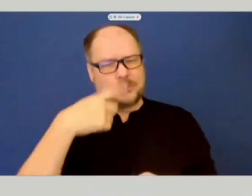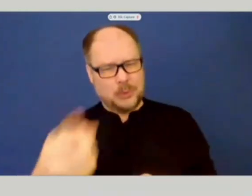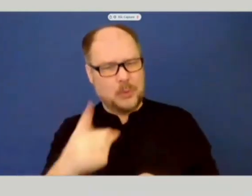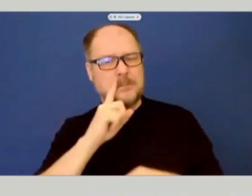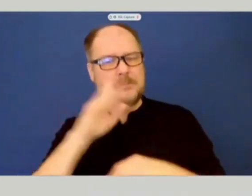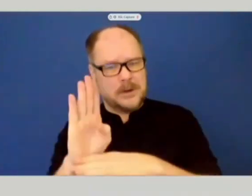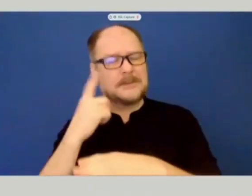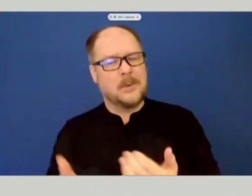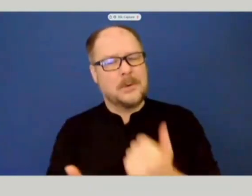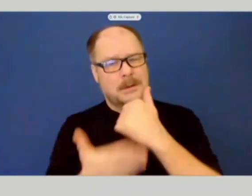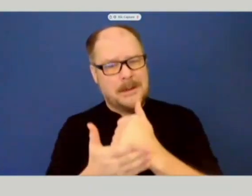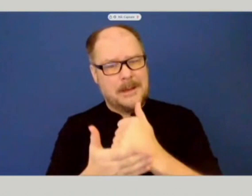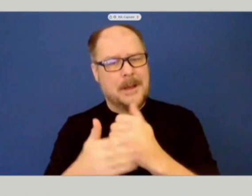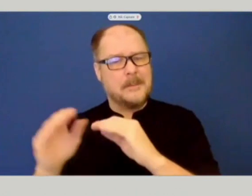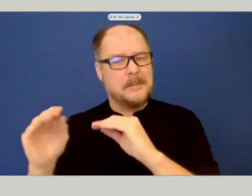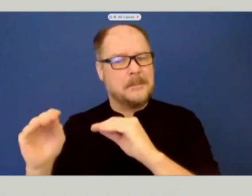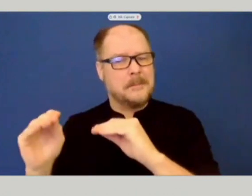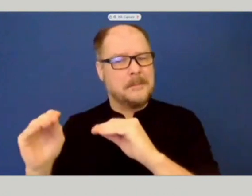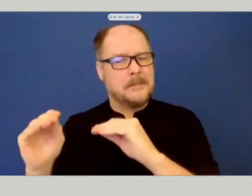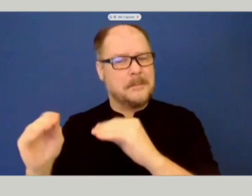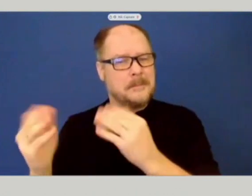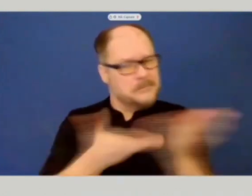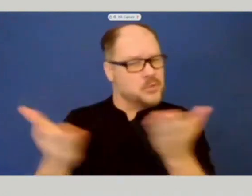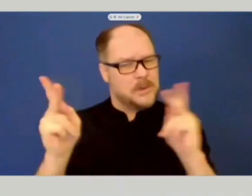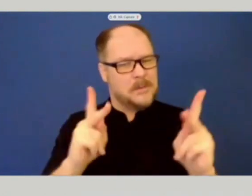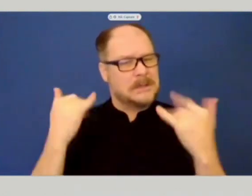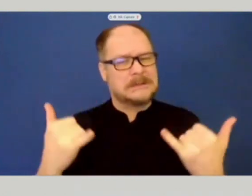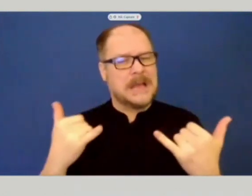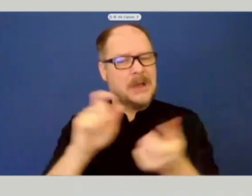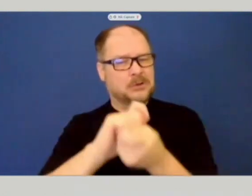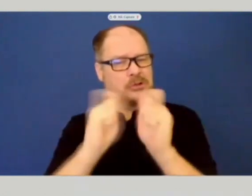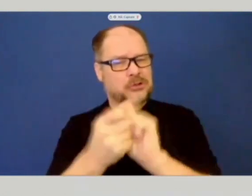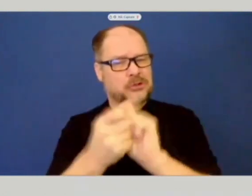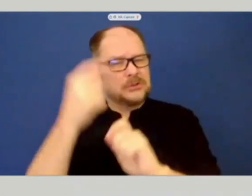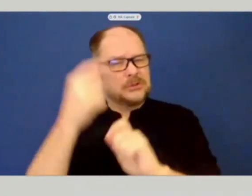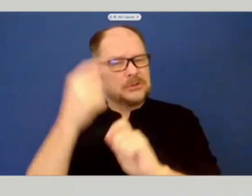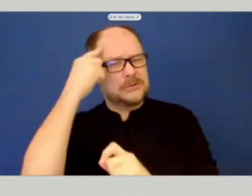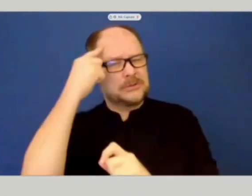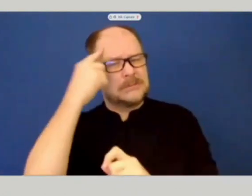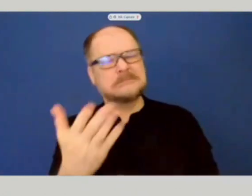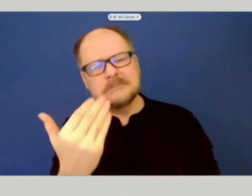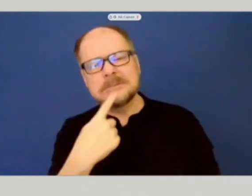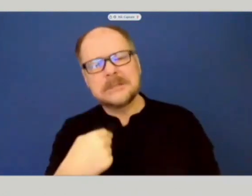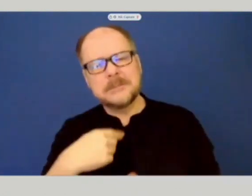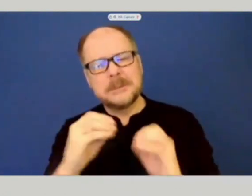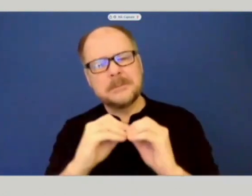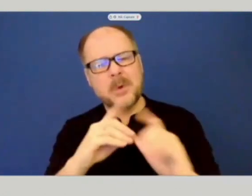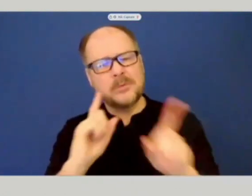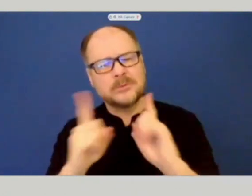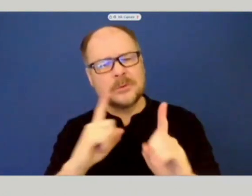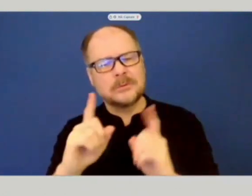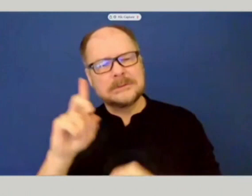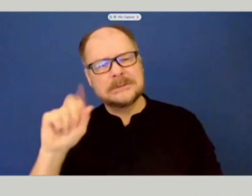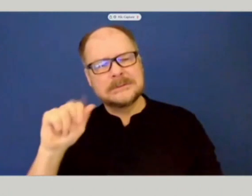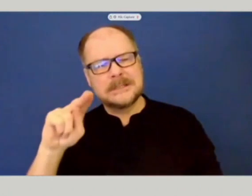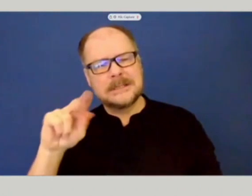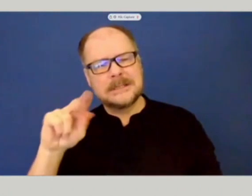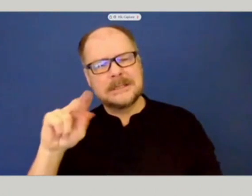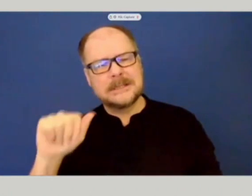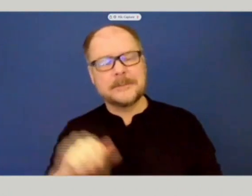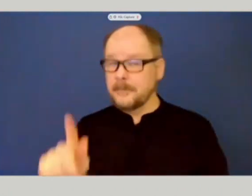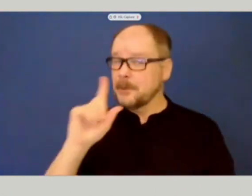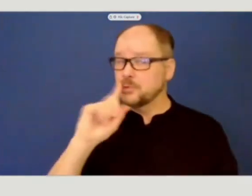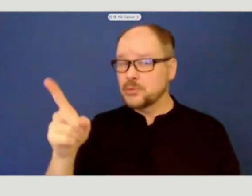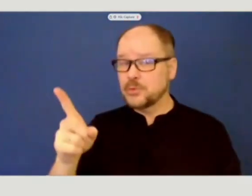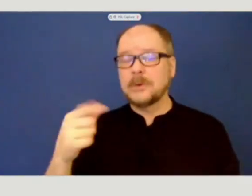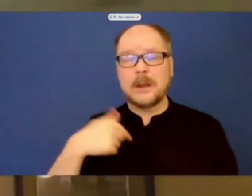now he's taking back his word? Tell me more about those conversations with the city, Dina, if you don't mind. Sure. When I contacted the city